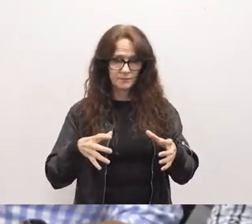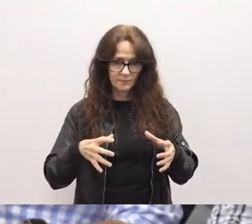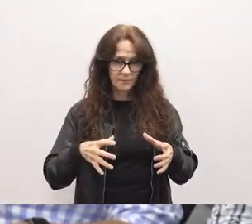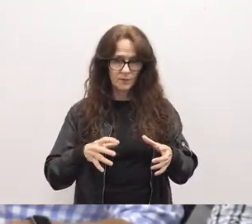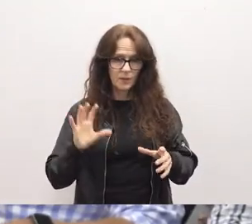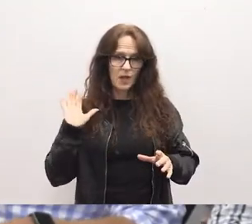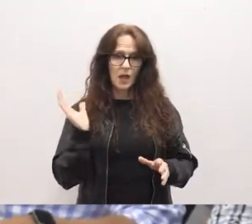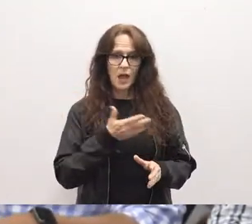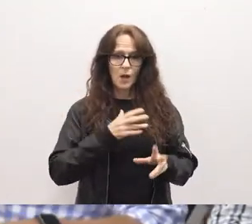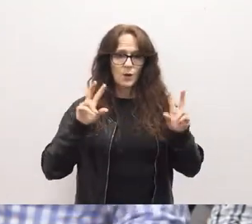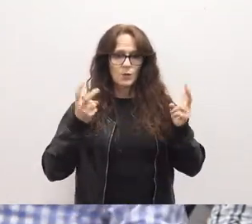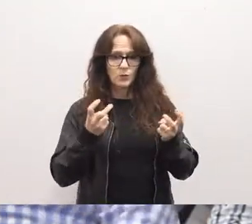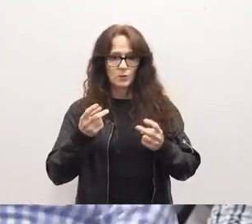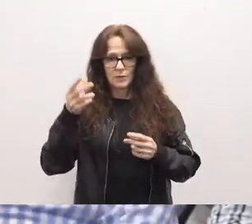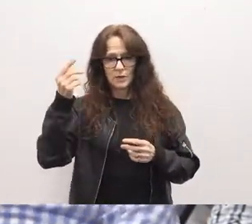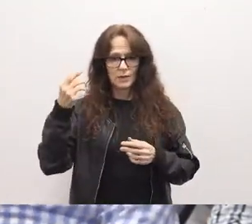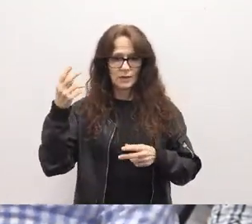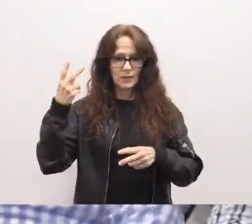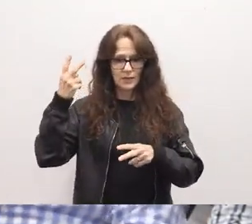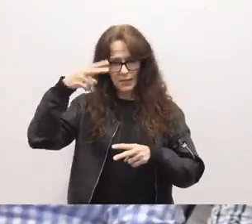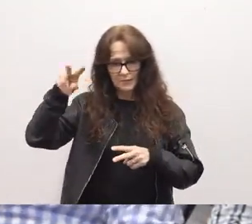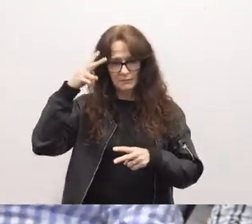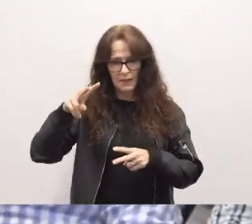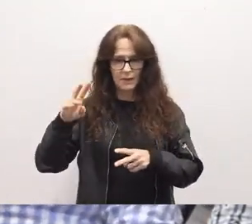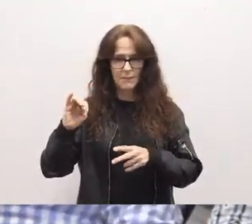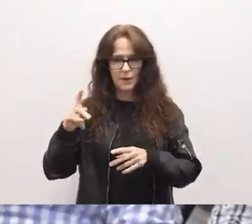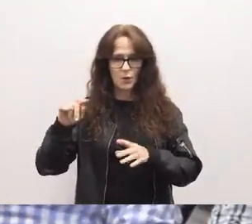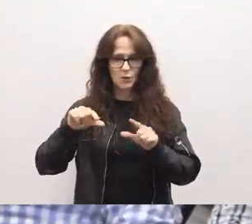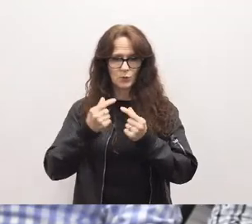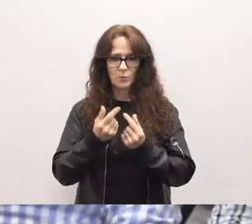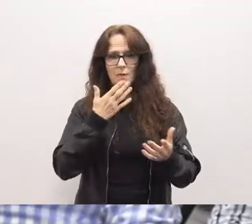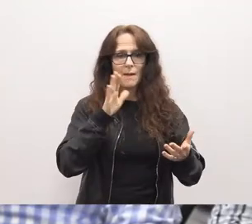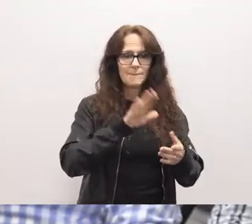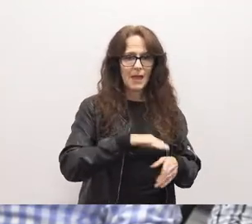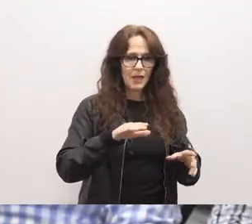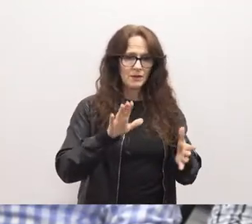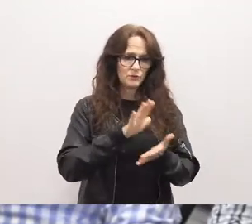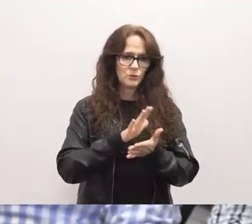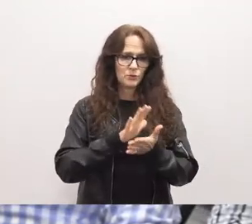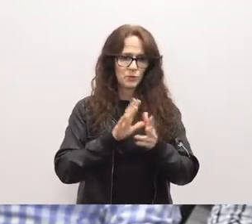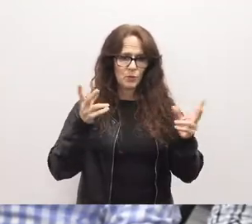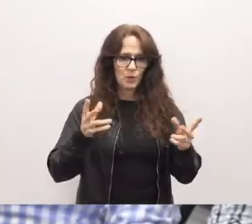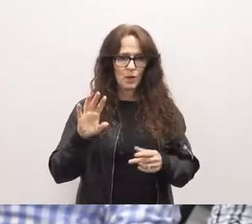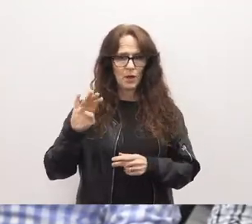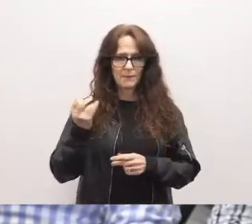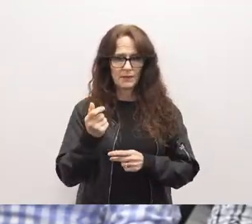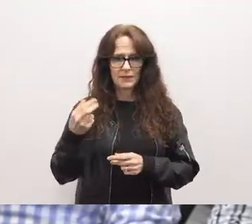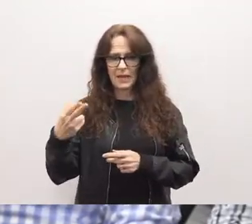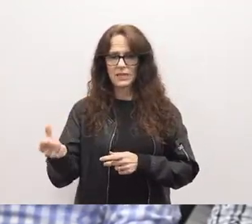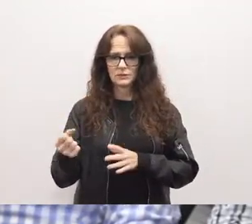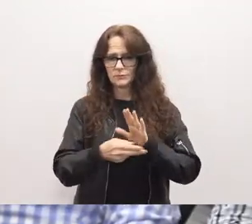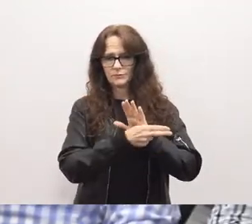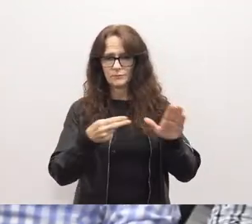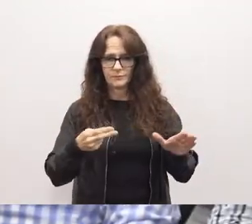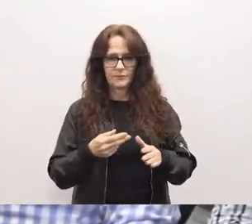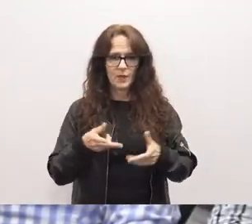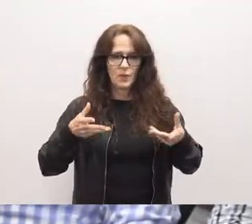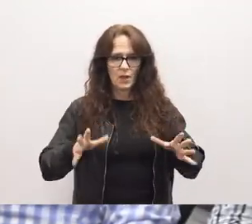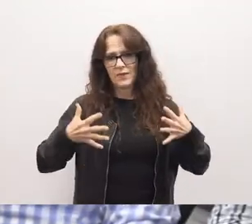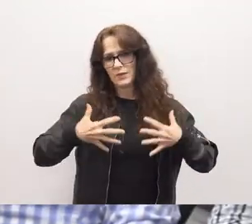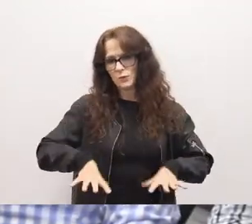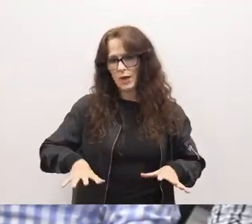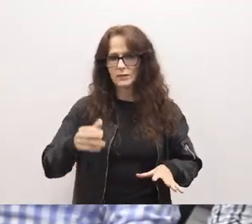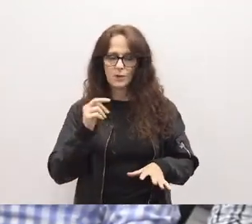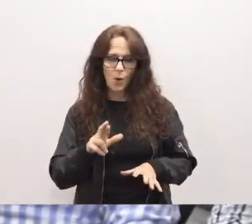Our group, Hispanic minority group, is a bad group considered to the school, Milliken High School, because of the way they dress